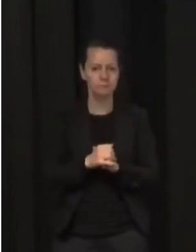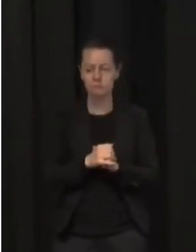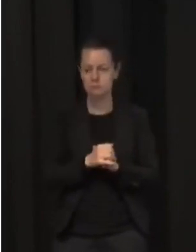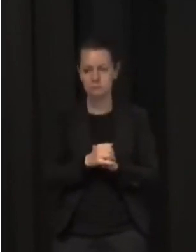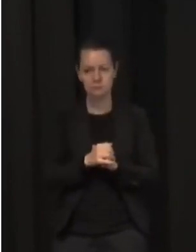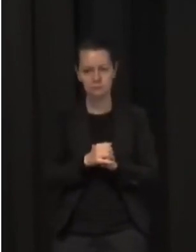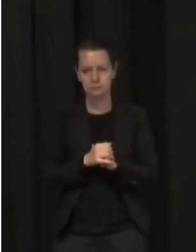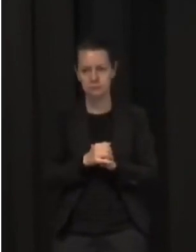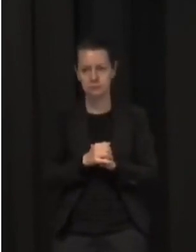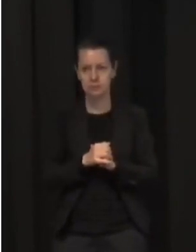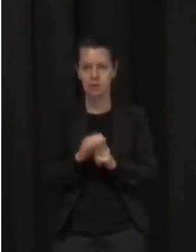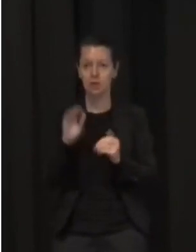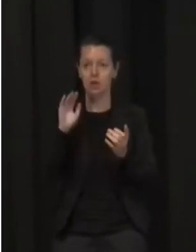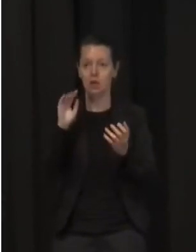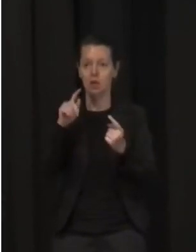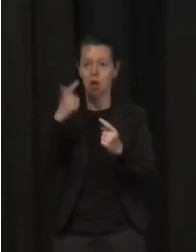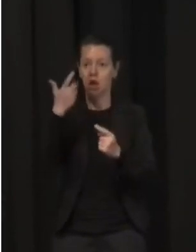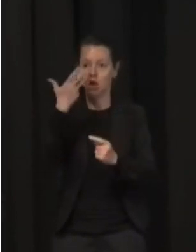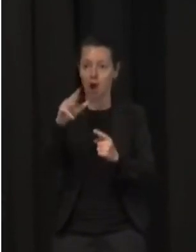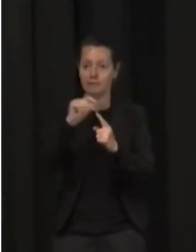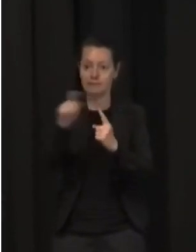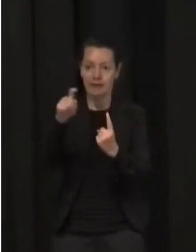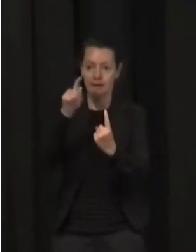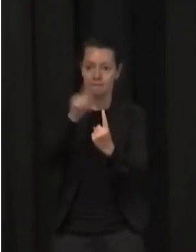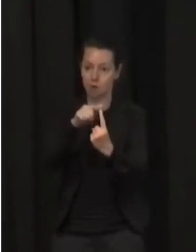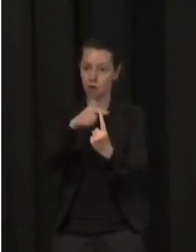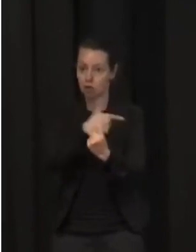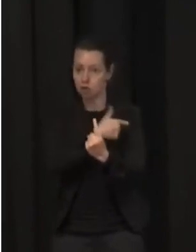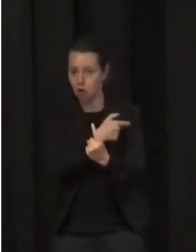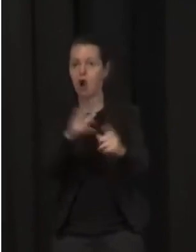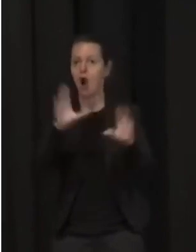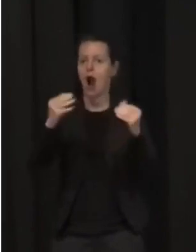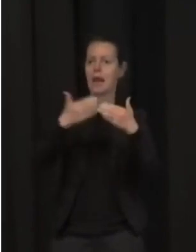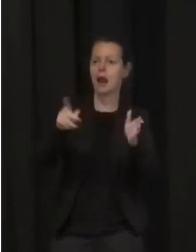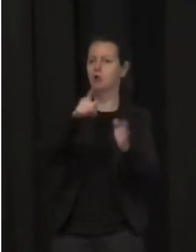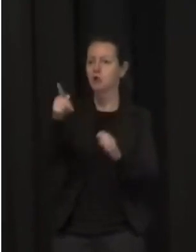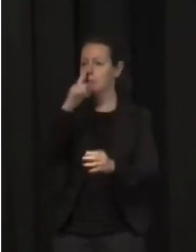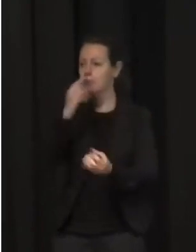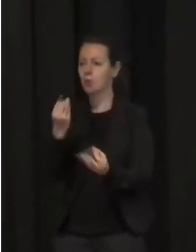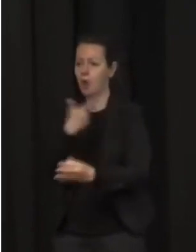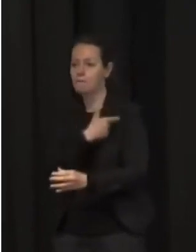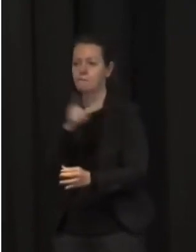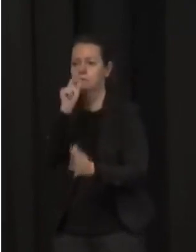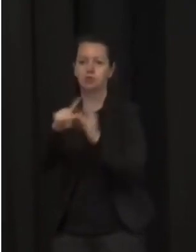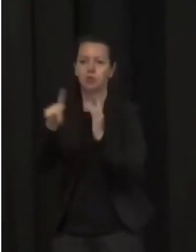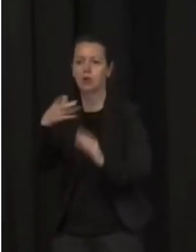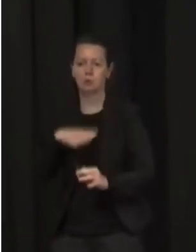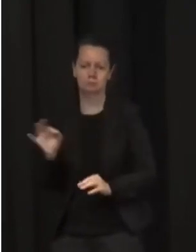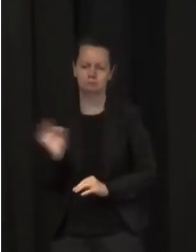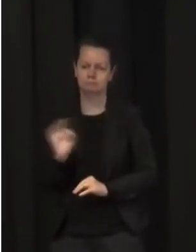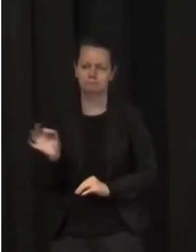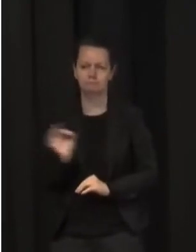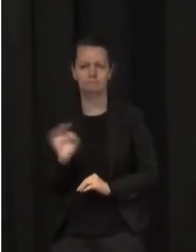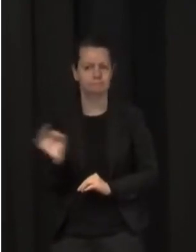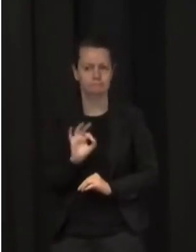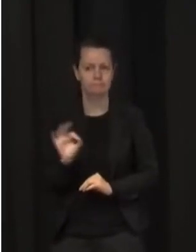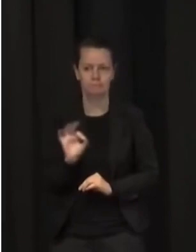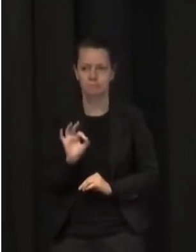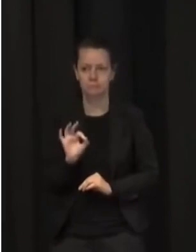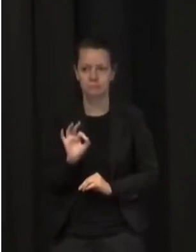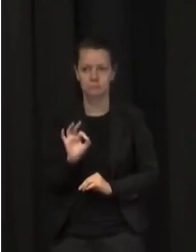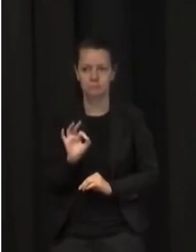reach 90%. It will not be, you know, anytime soon. That's going to function for a period of time